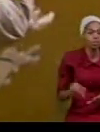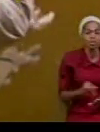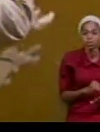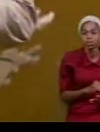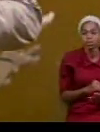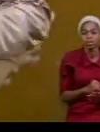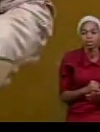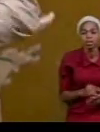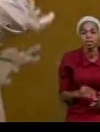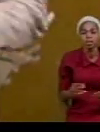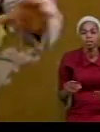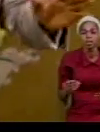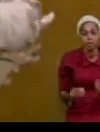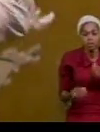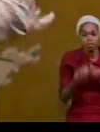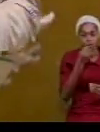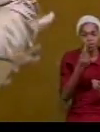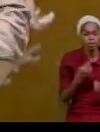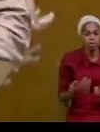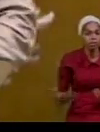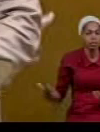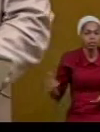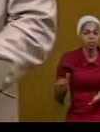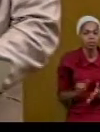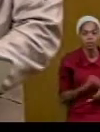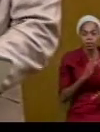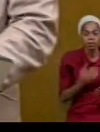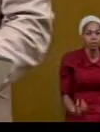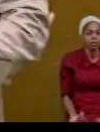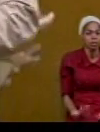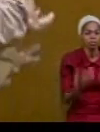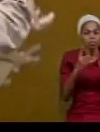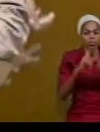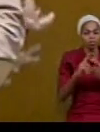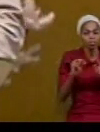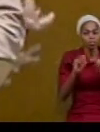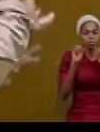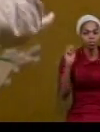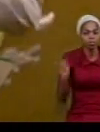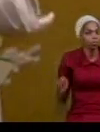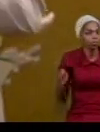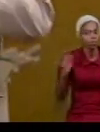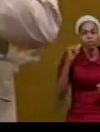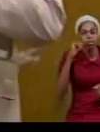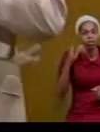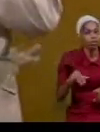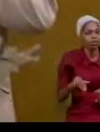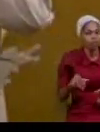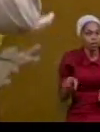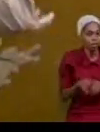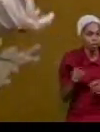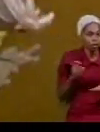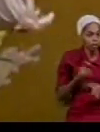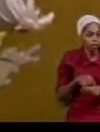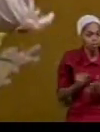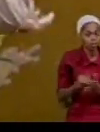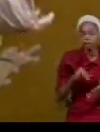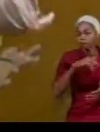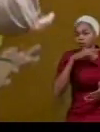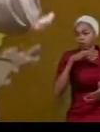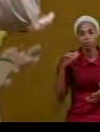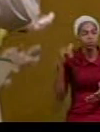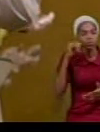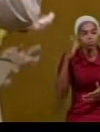as holy unto the Lord, at this time that she was unclean, she was not allowed. And that tells us that even if you have